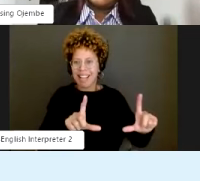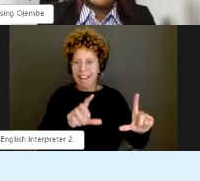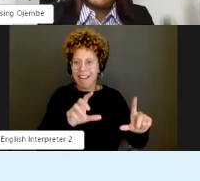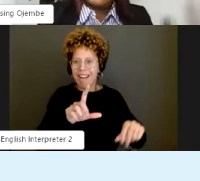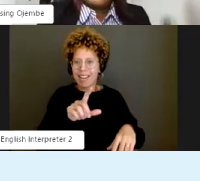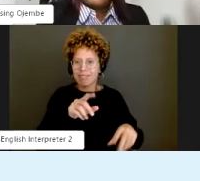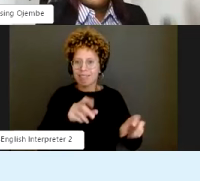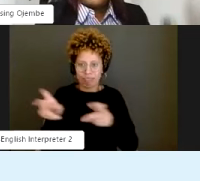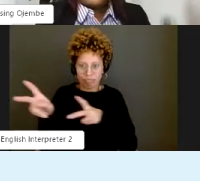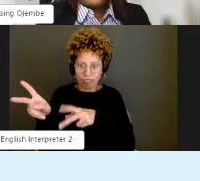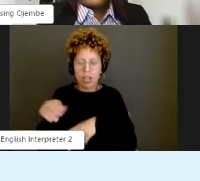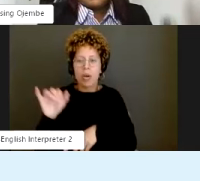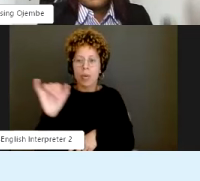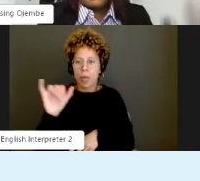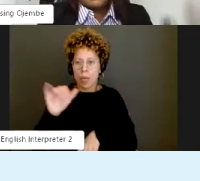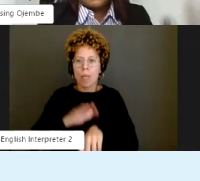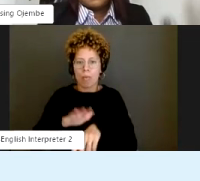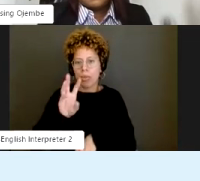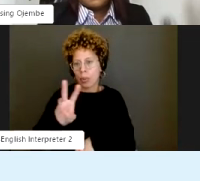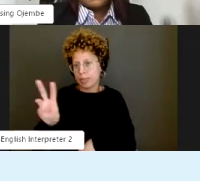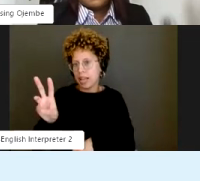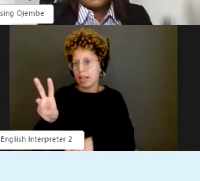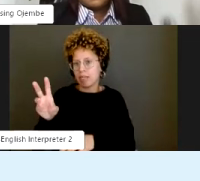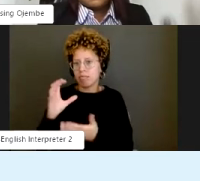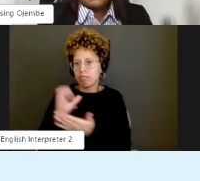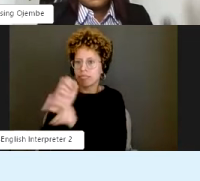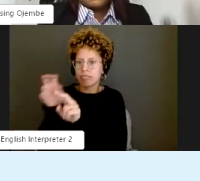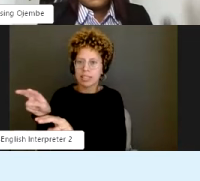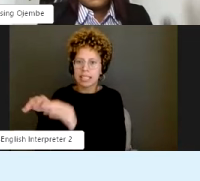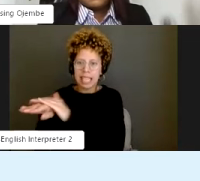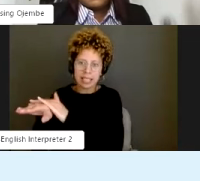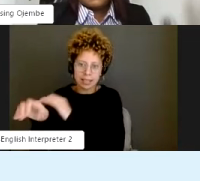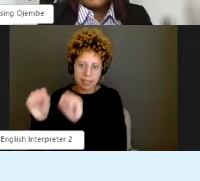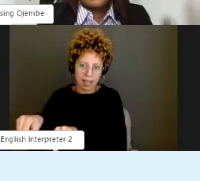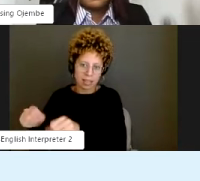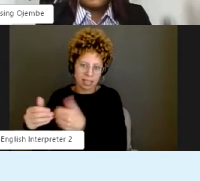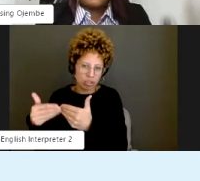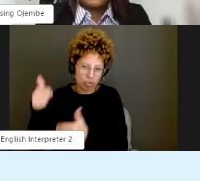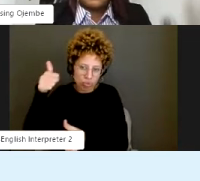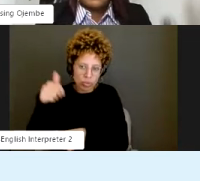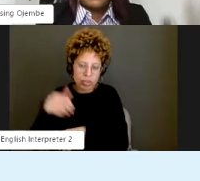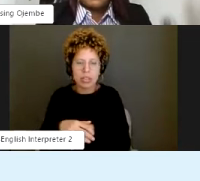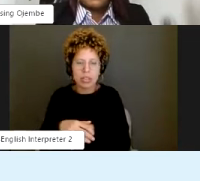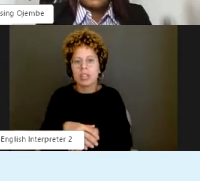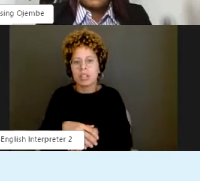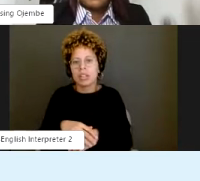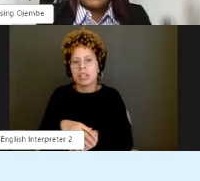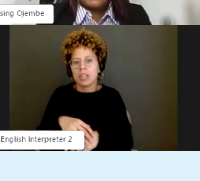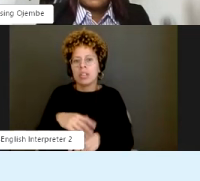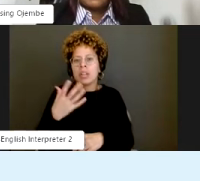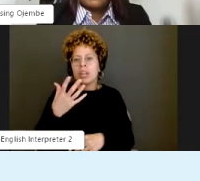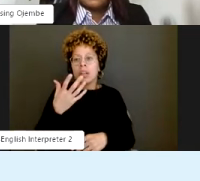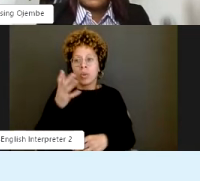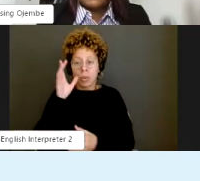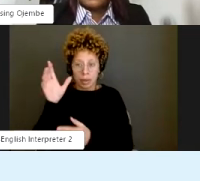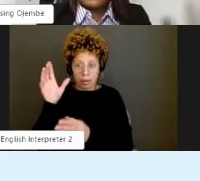it in on the website so it's easy to access, so you don't have to go into the PowerPoint. I will post that as well as some of the research